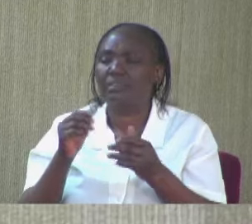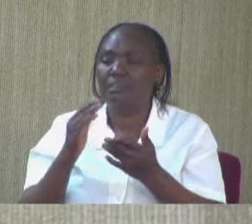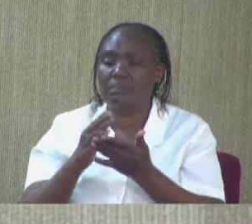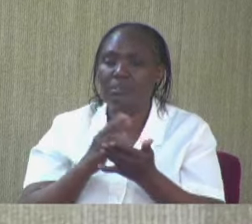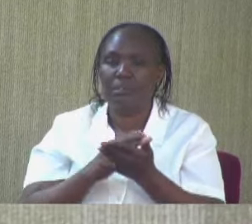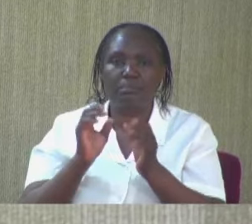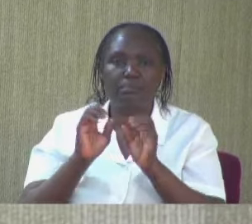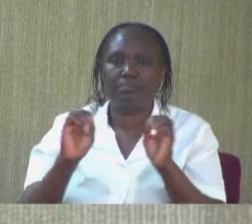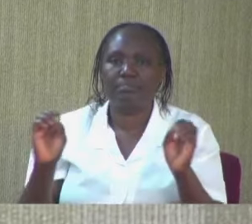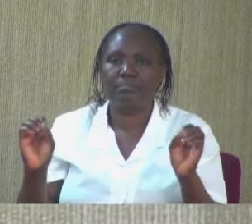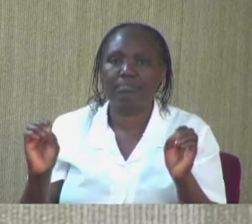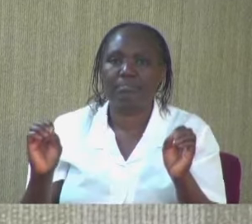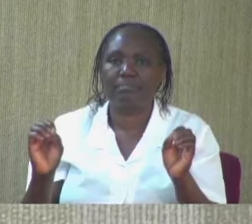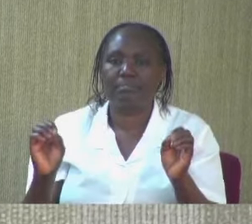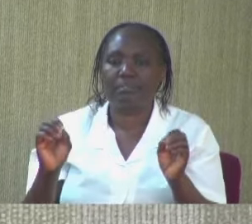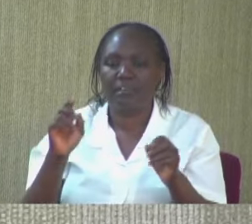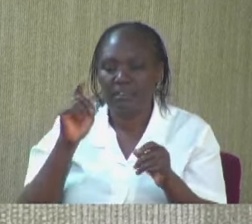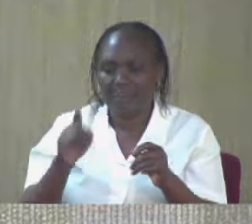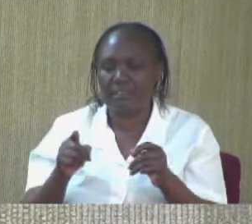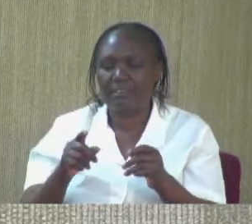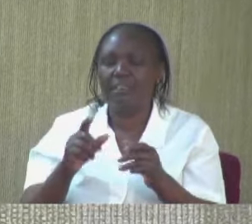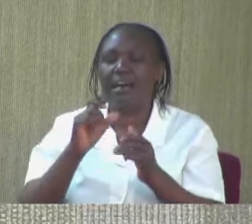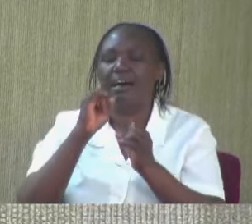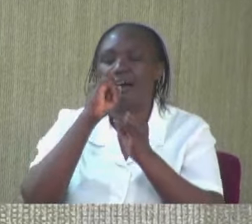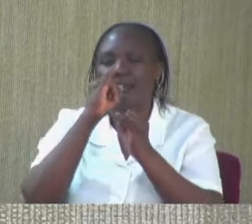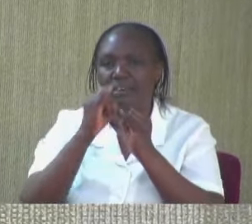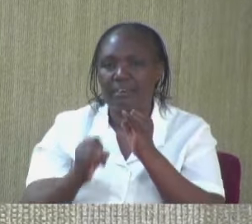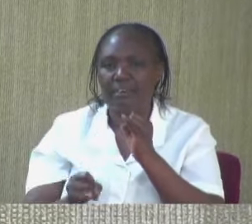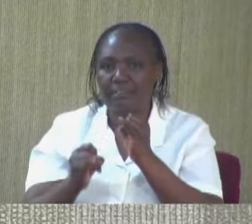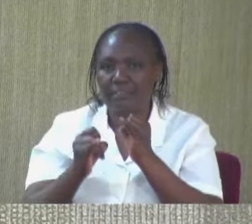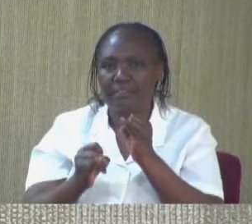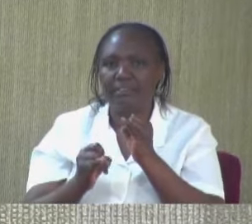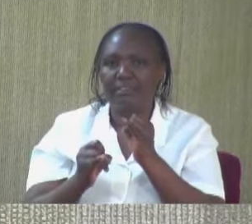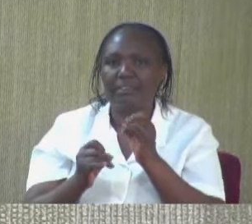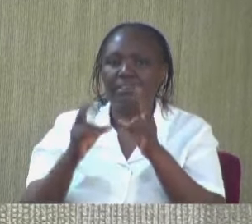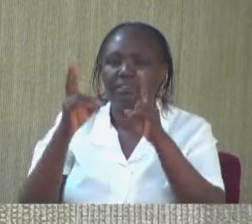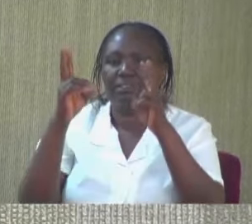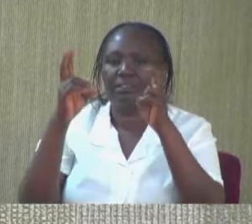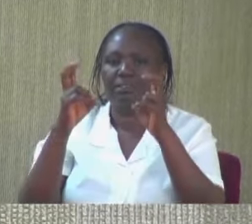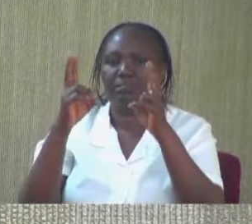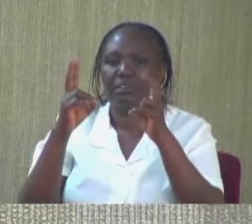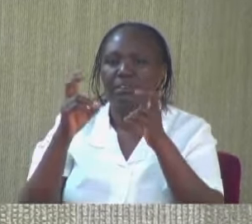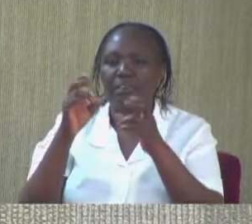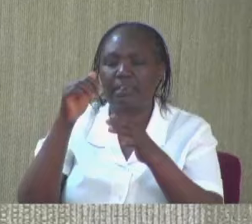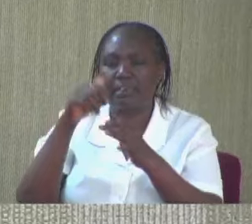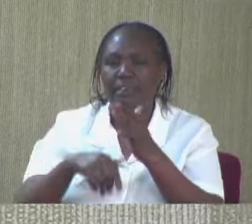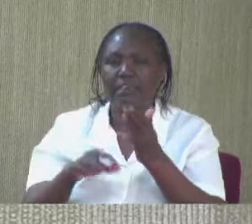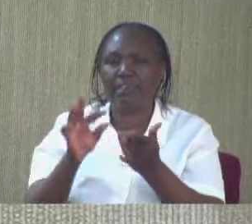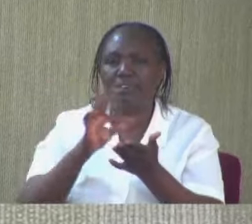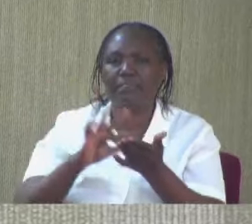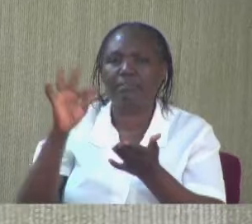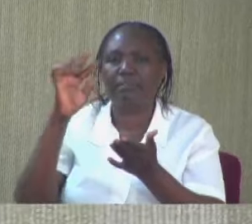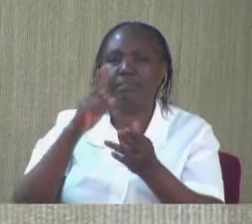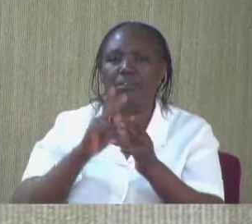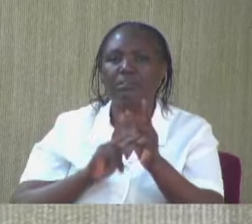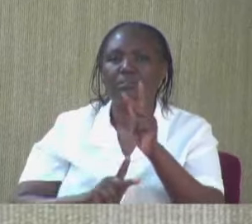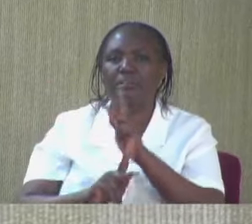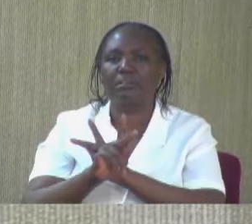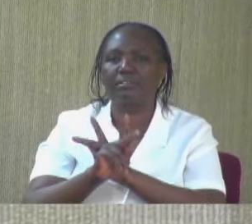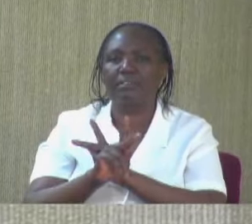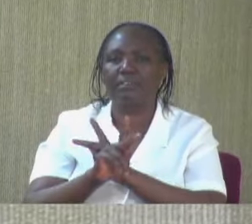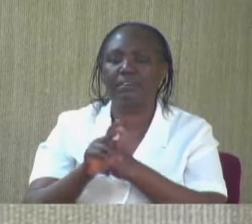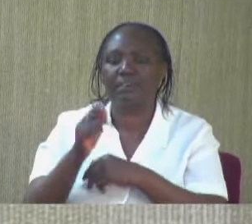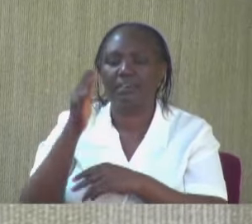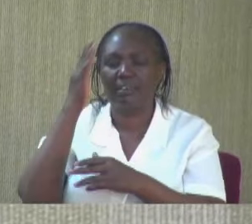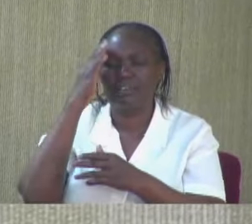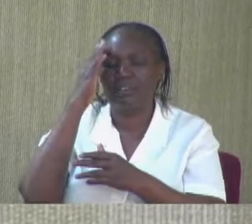And so this will be the final presentation on the subject of the spirit of prophecy. And I hope your faith